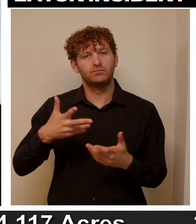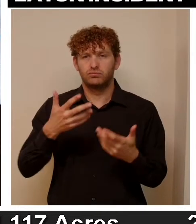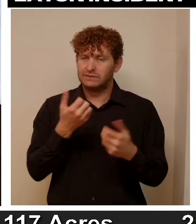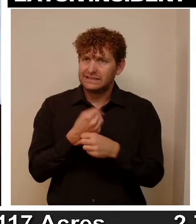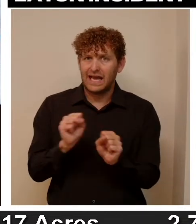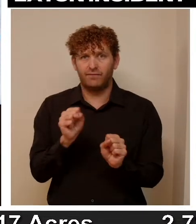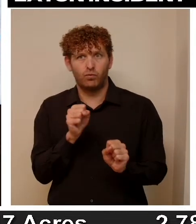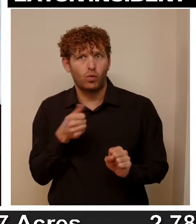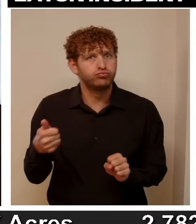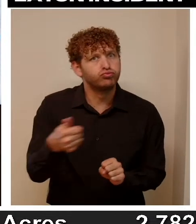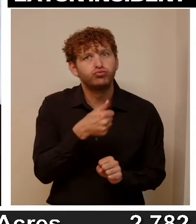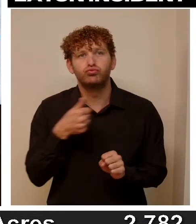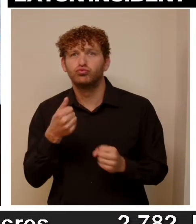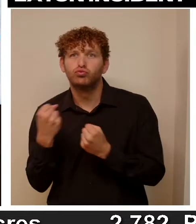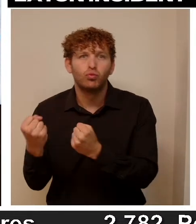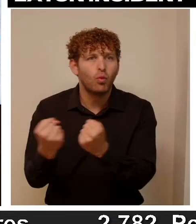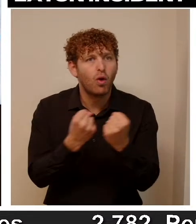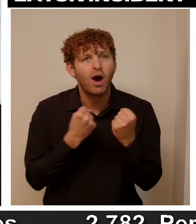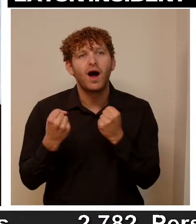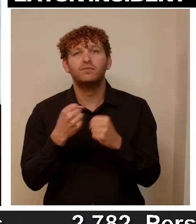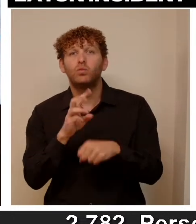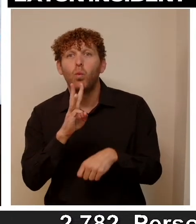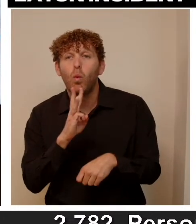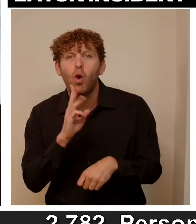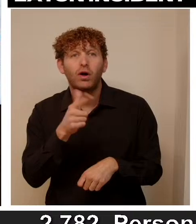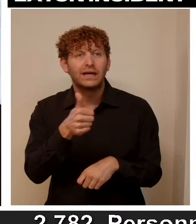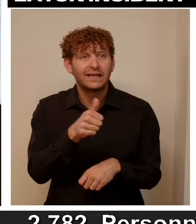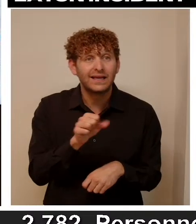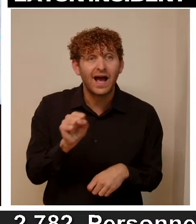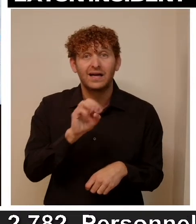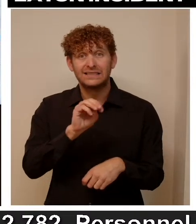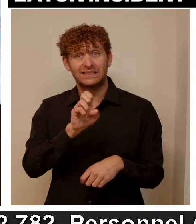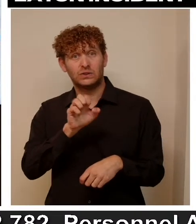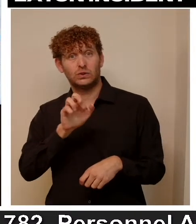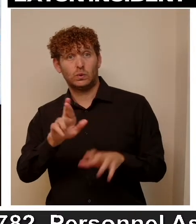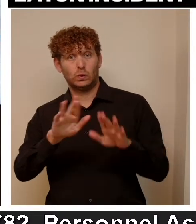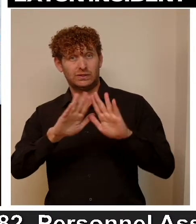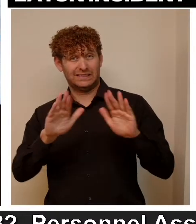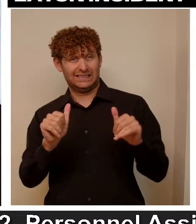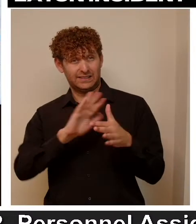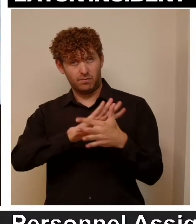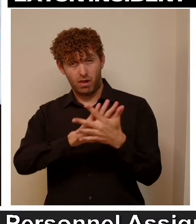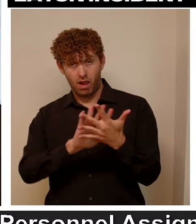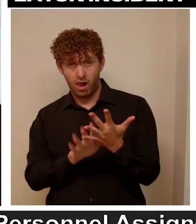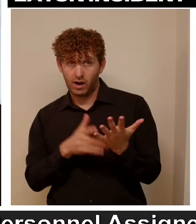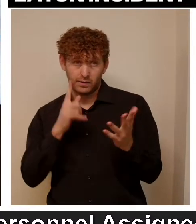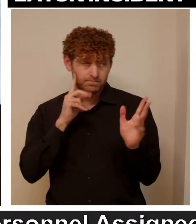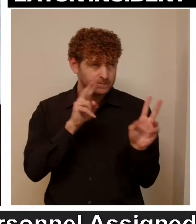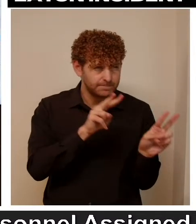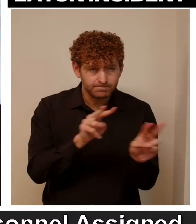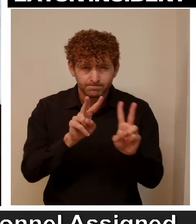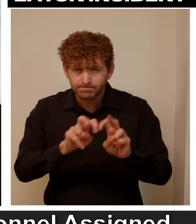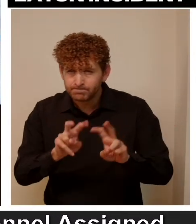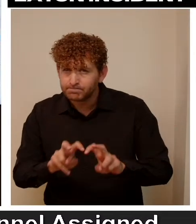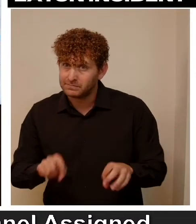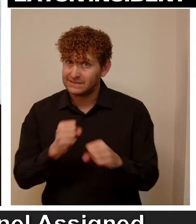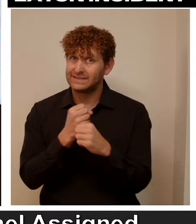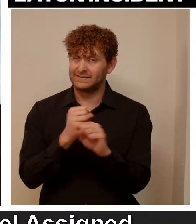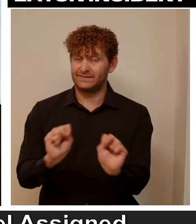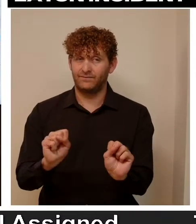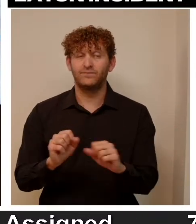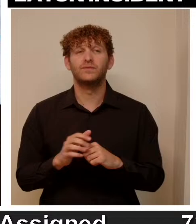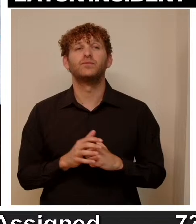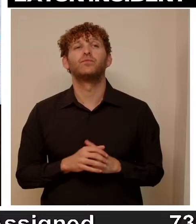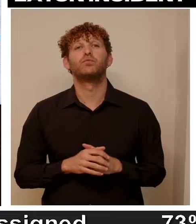including water, electricity, gas, sewer systems, must all be inspected to ensure that they are safe. Additionally, homes and